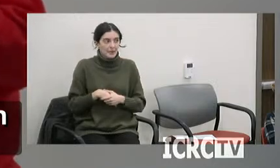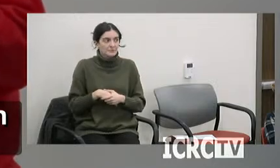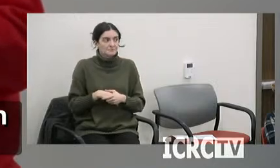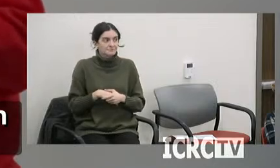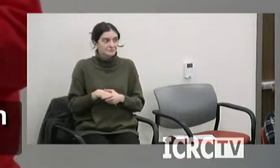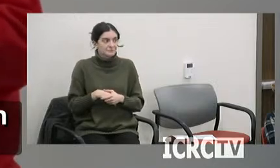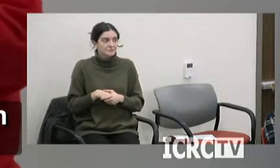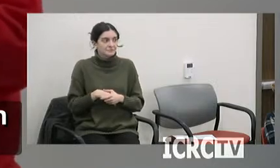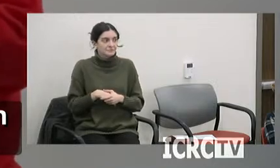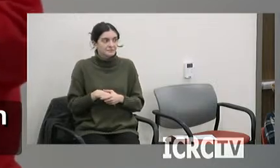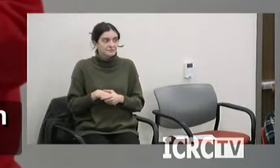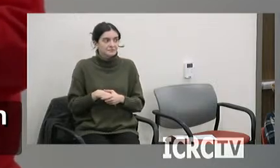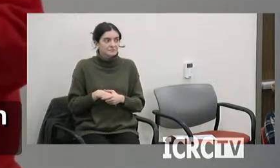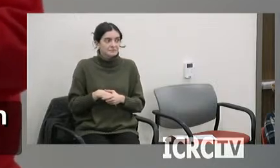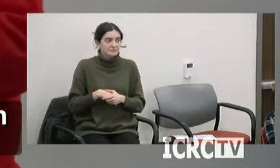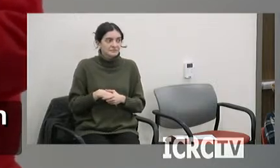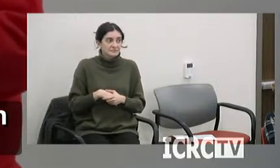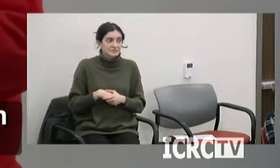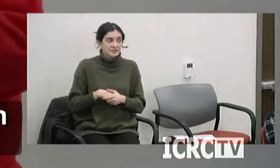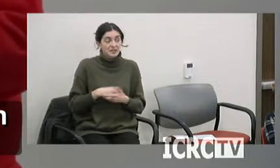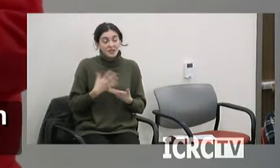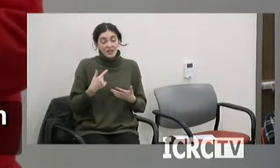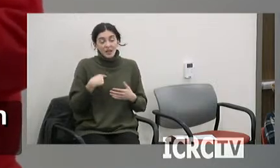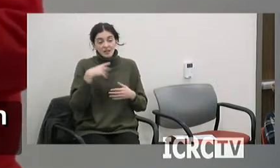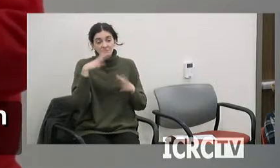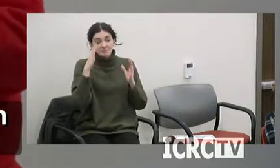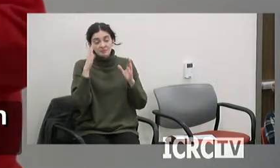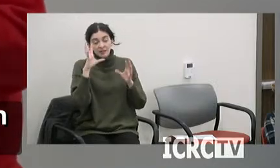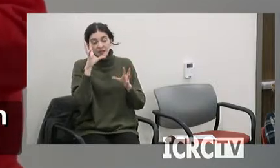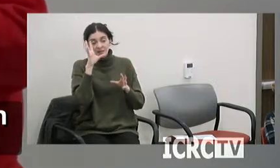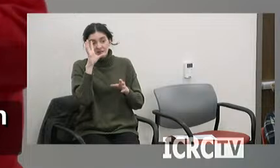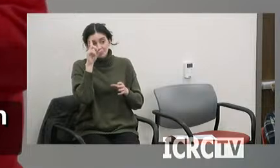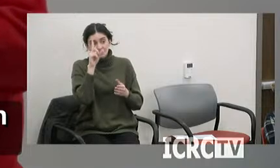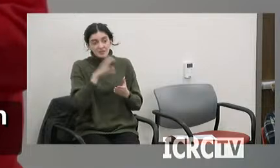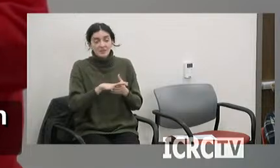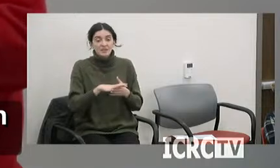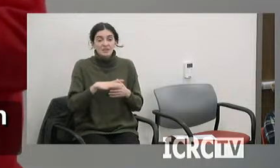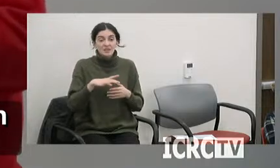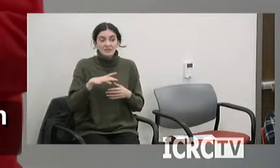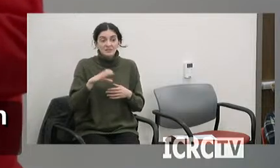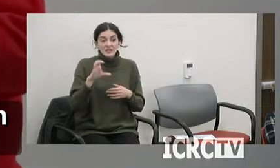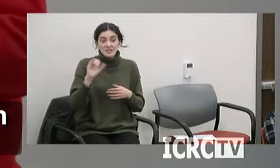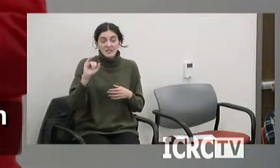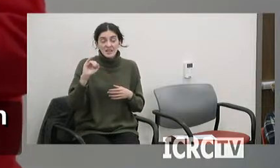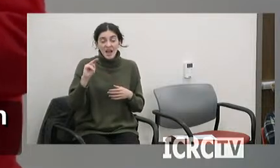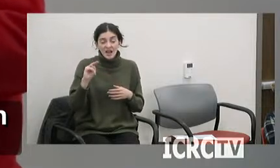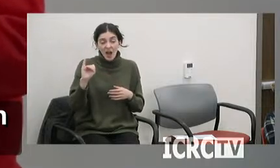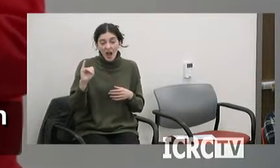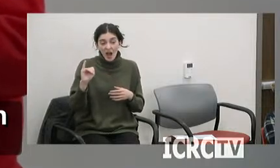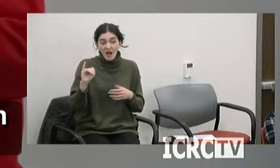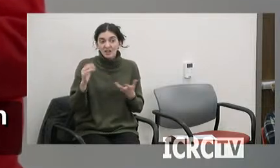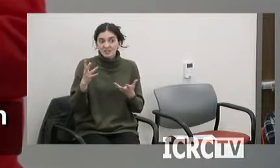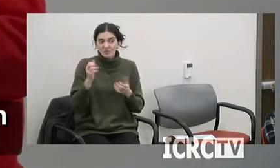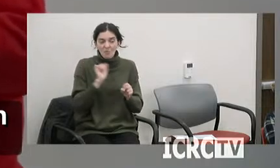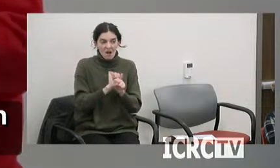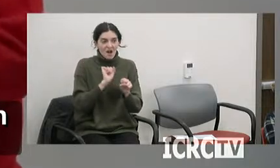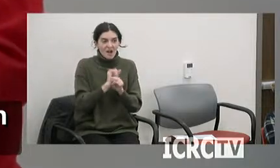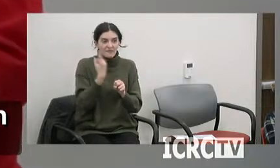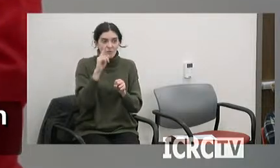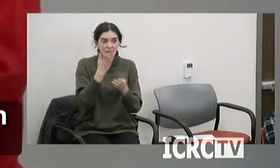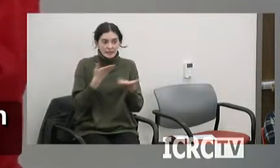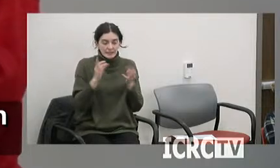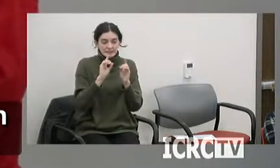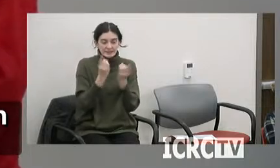what C&I does is the work of the district. So if there's a place that we should be expanding or expending the entire budget, it's